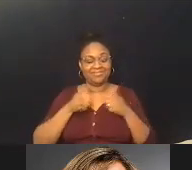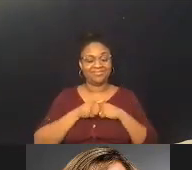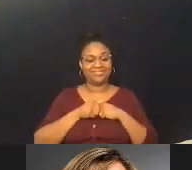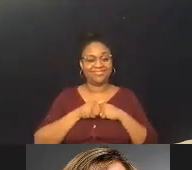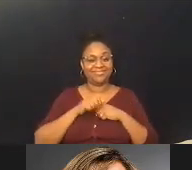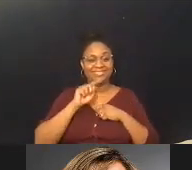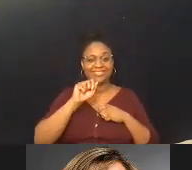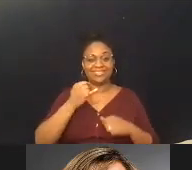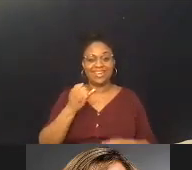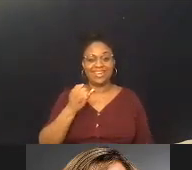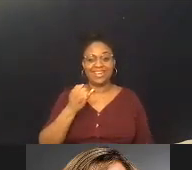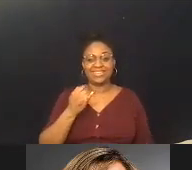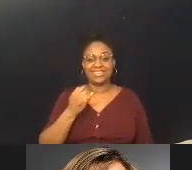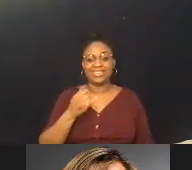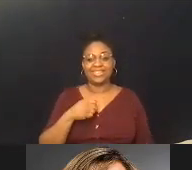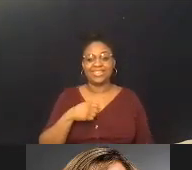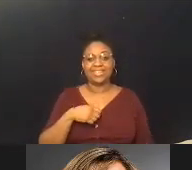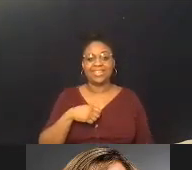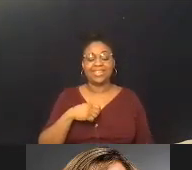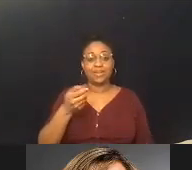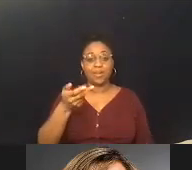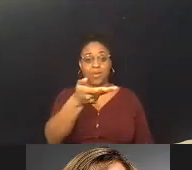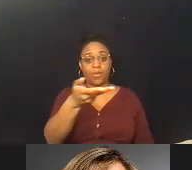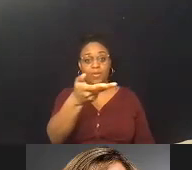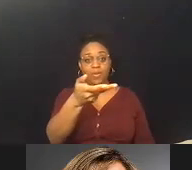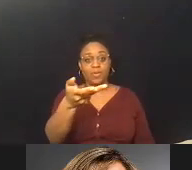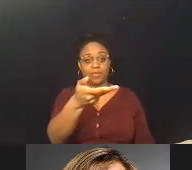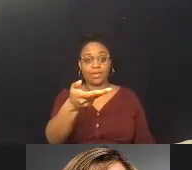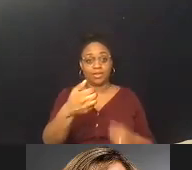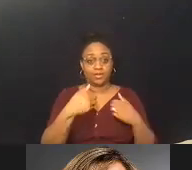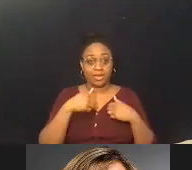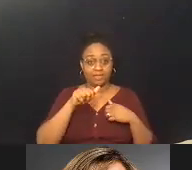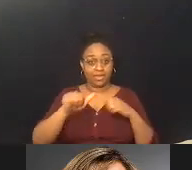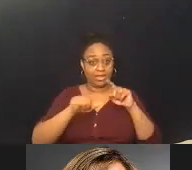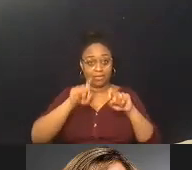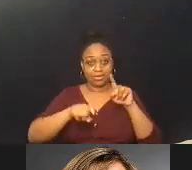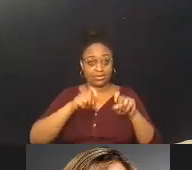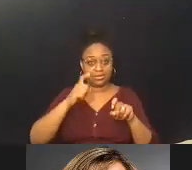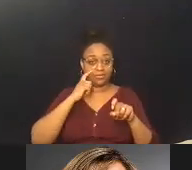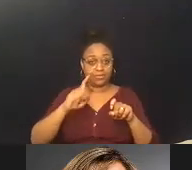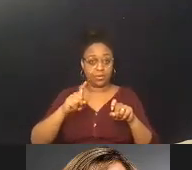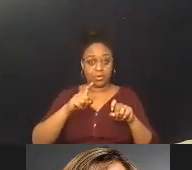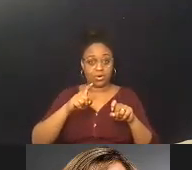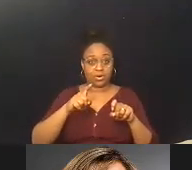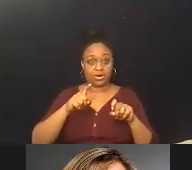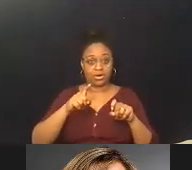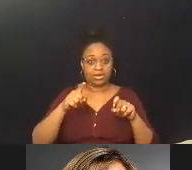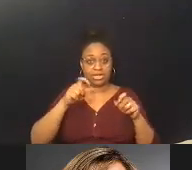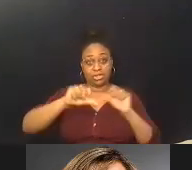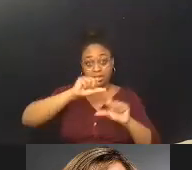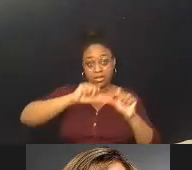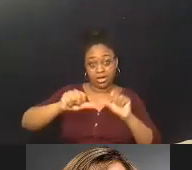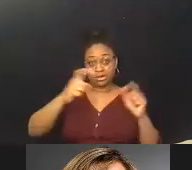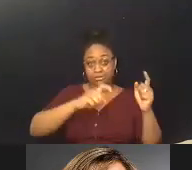do the storytellers, any of you have a question for any of you on the panel?